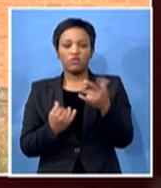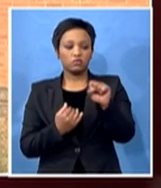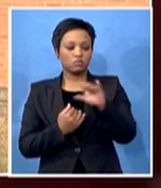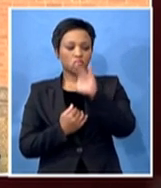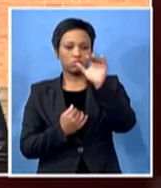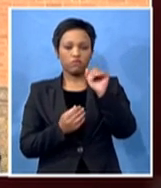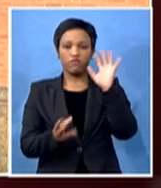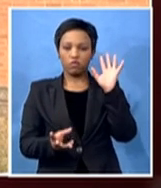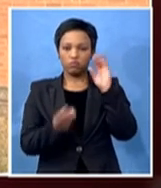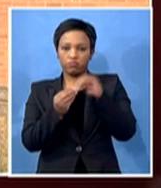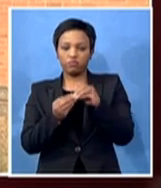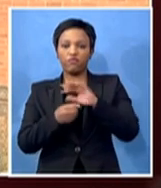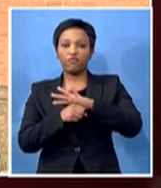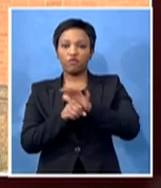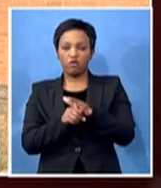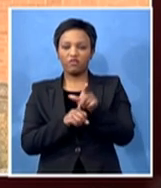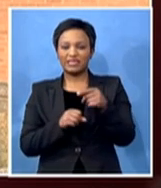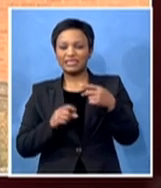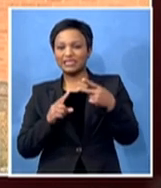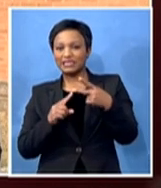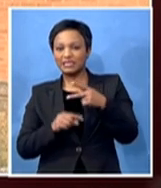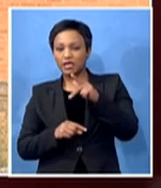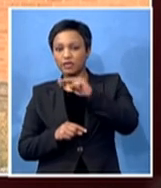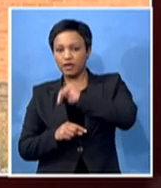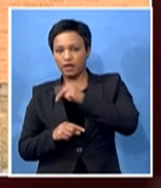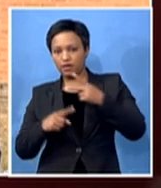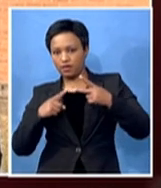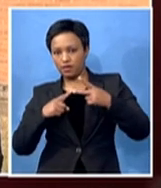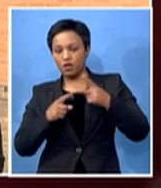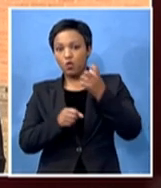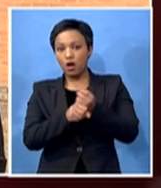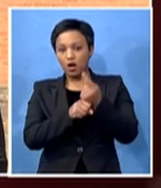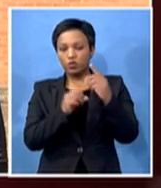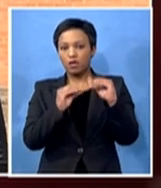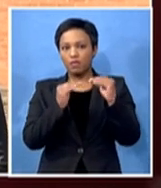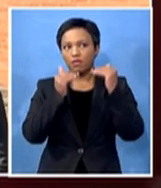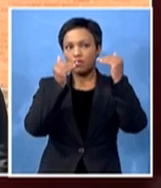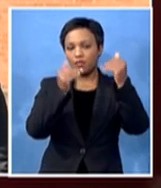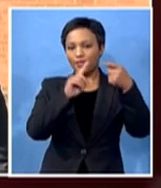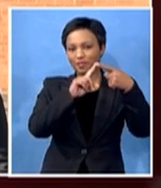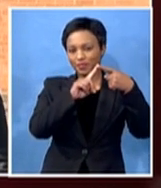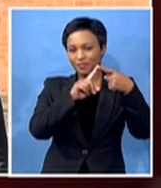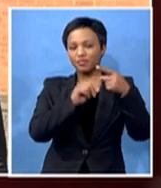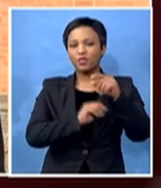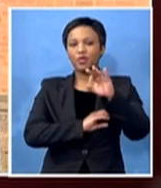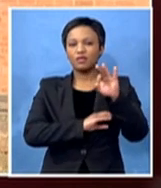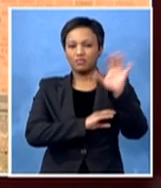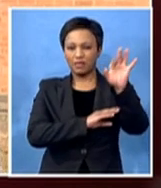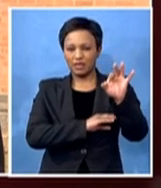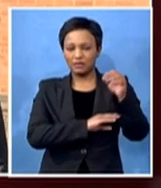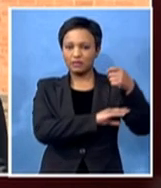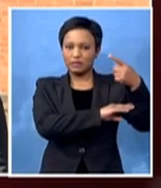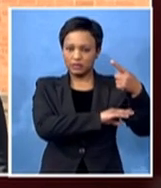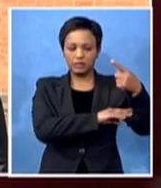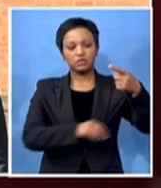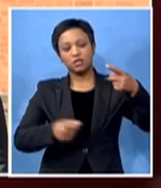just Gauteng is obviously the epicenter at this stage at 33%, and then it is KwaZulu-Natal, then the Western